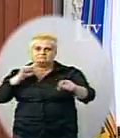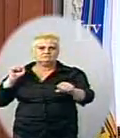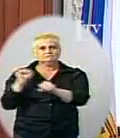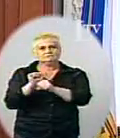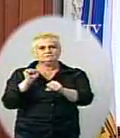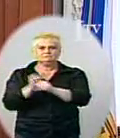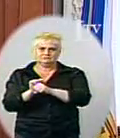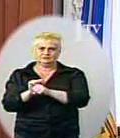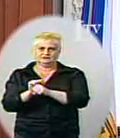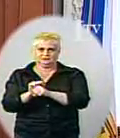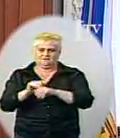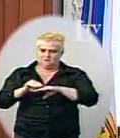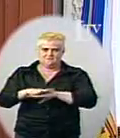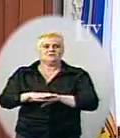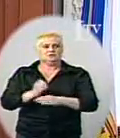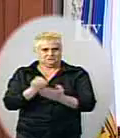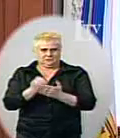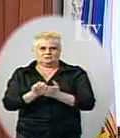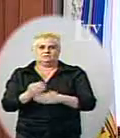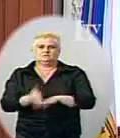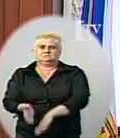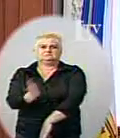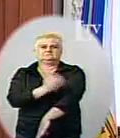economic reality in Nova Scotia.